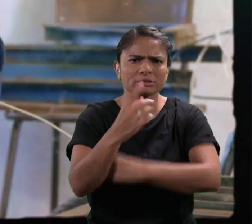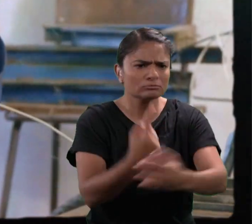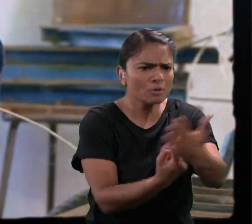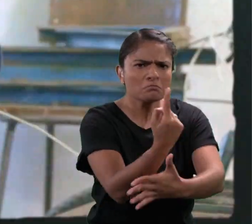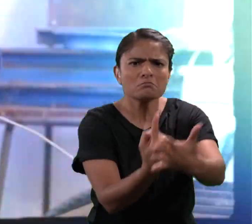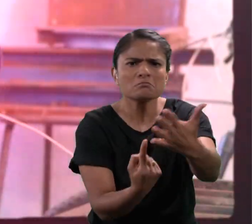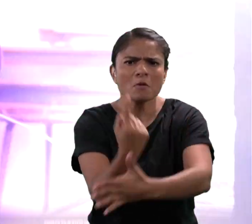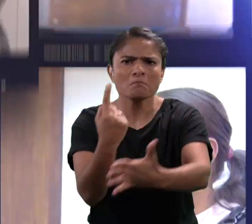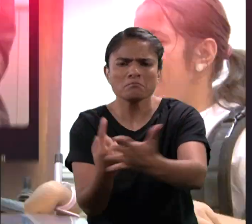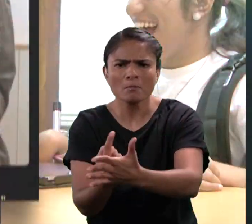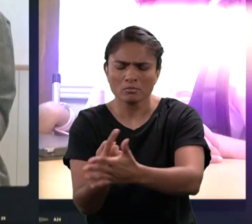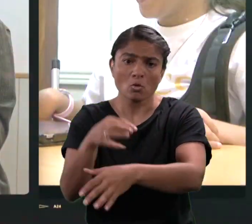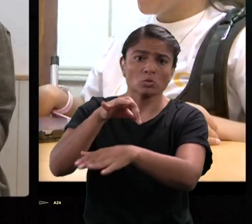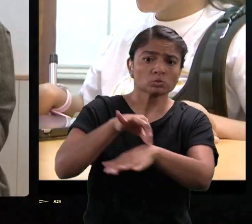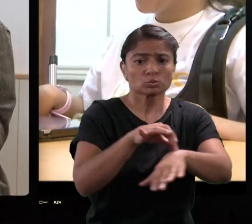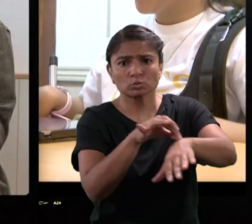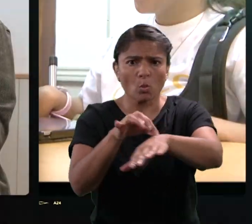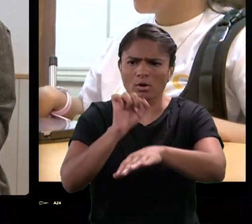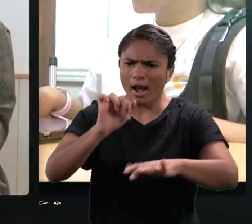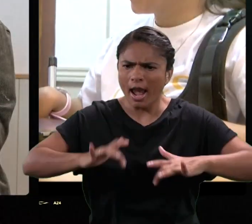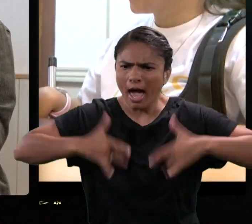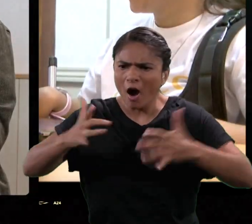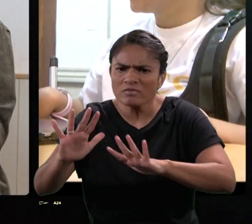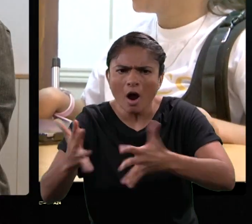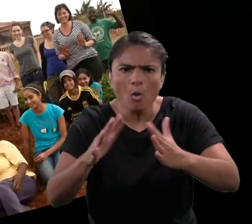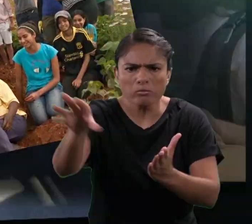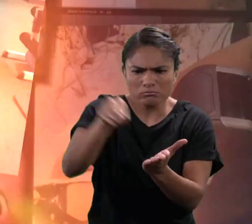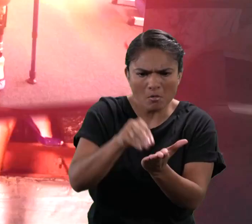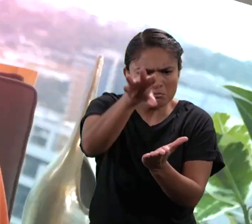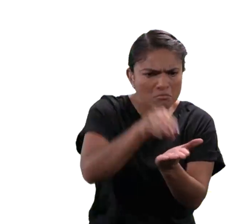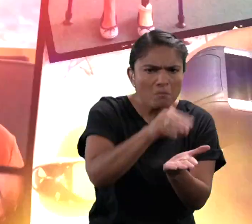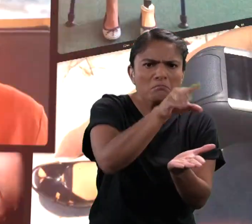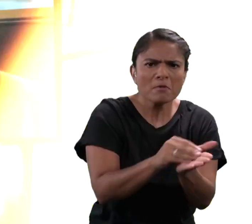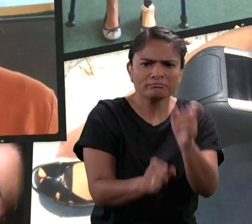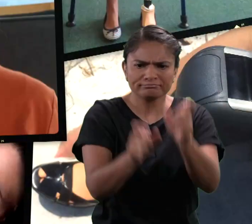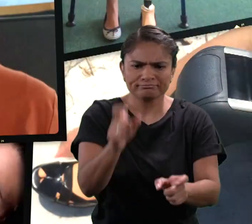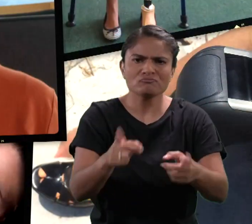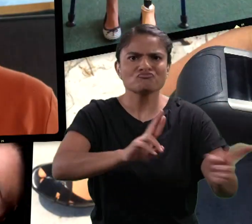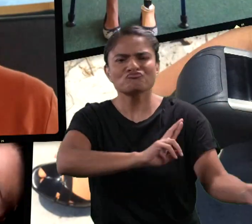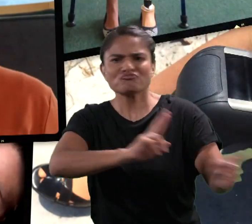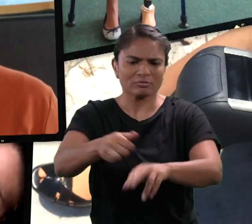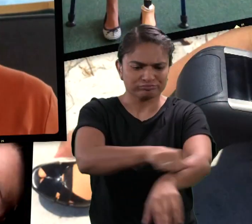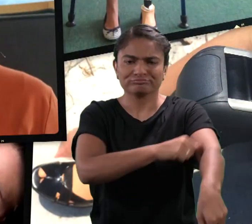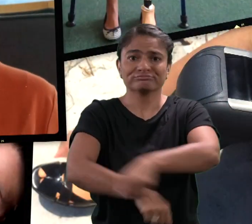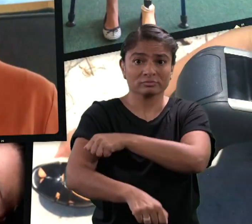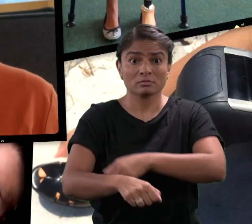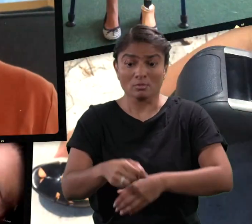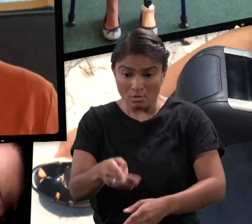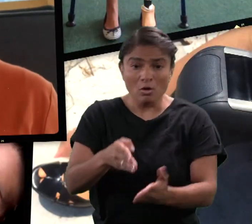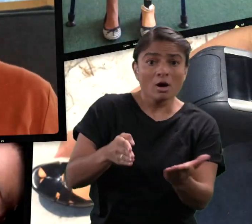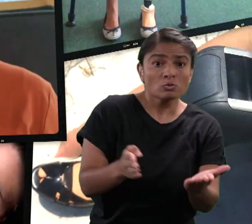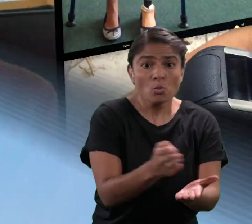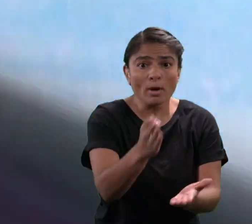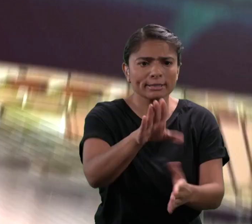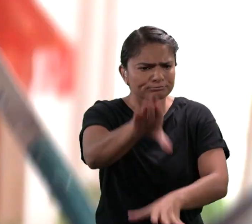with disabilities, taking you on a journey with valuable life lessons and intriguing personalities, leaving you ready for action. Activated